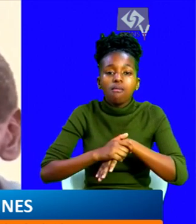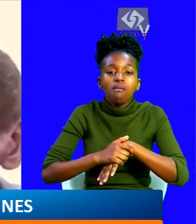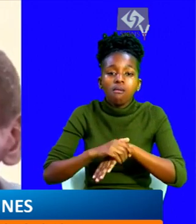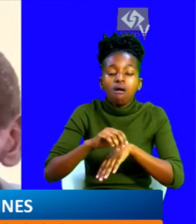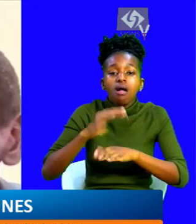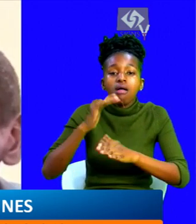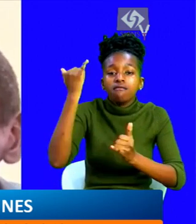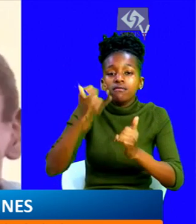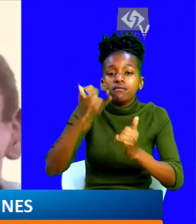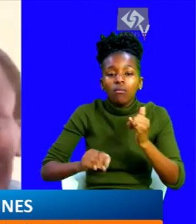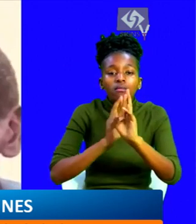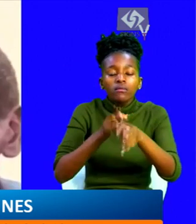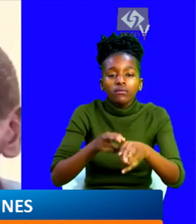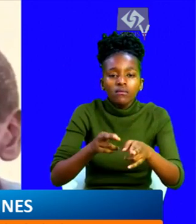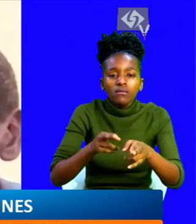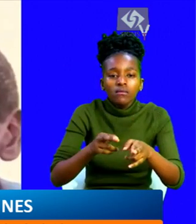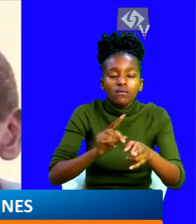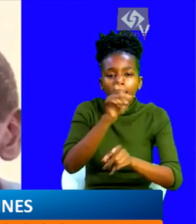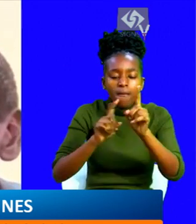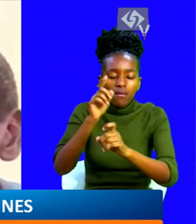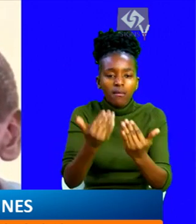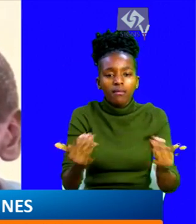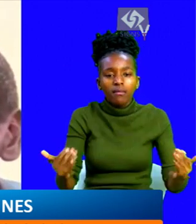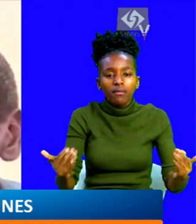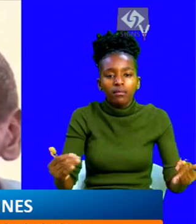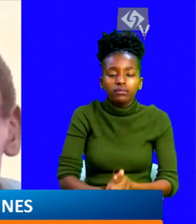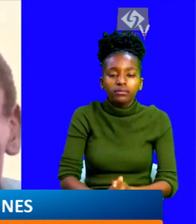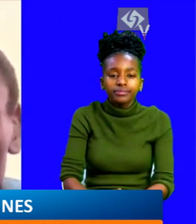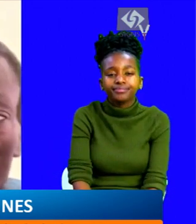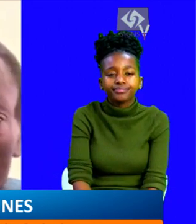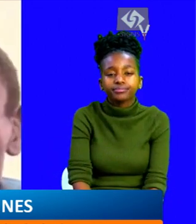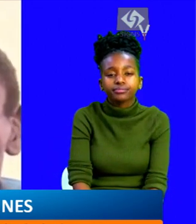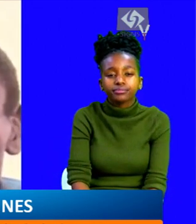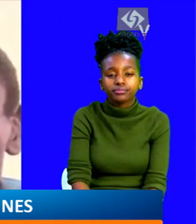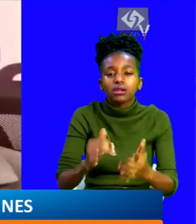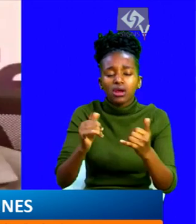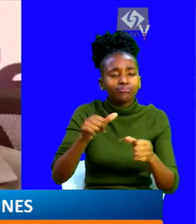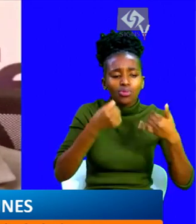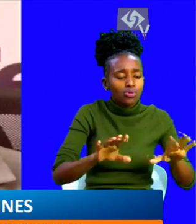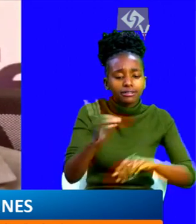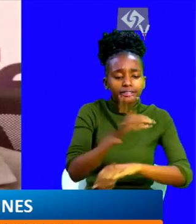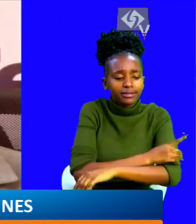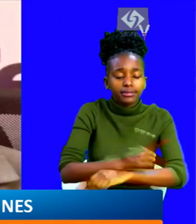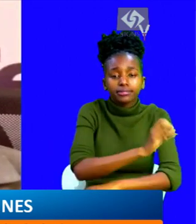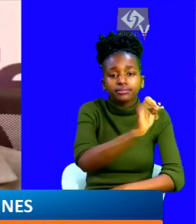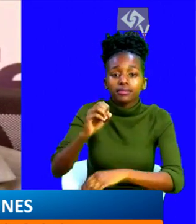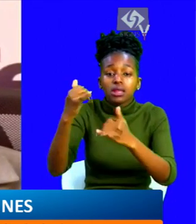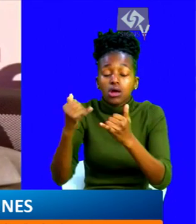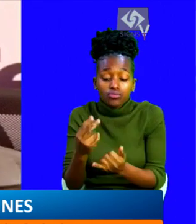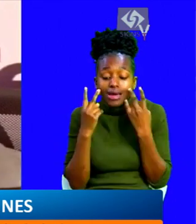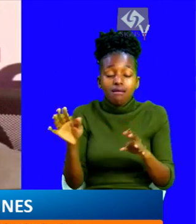If you look at junior secondary school that has 9 lessons a week and a day and 40